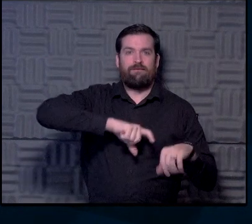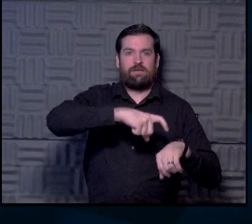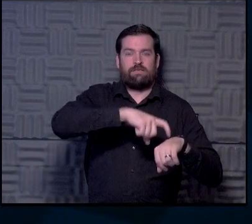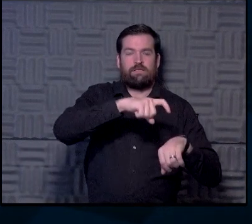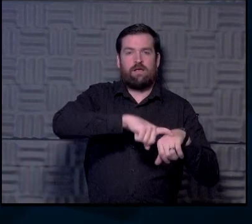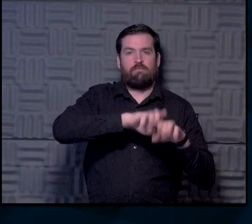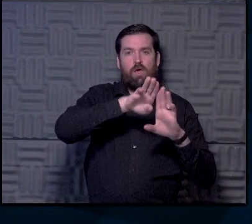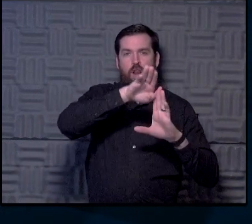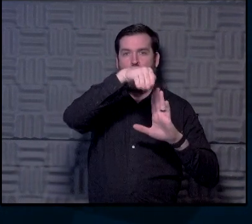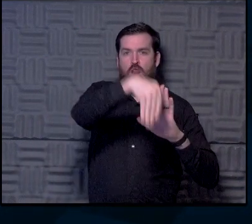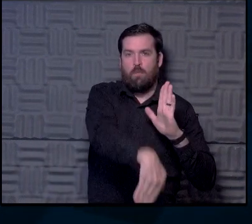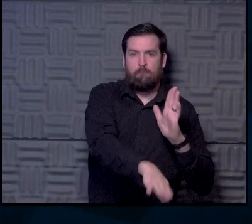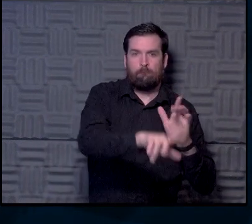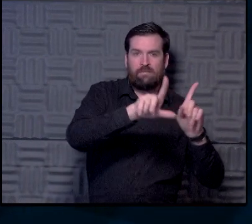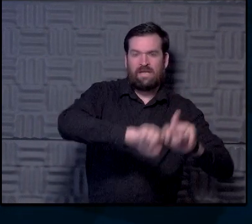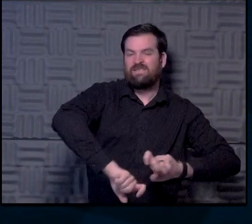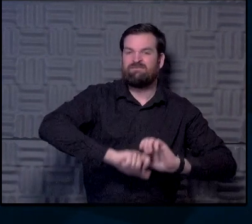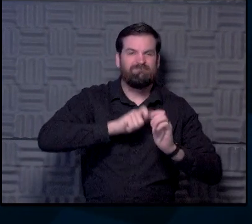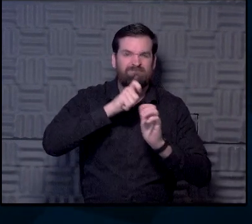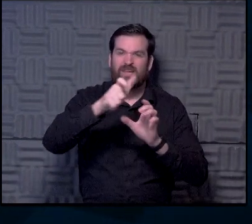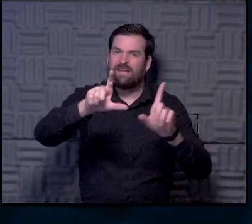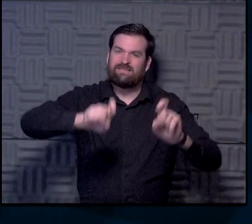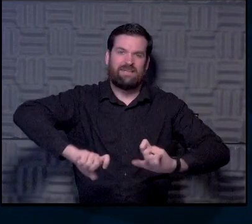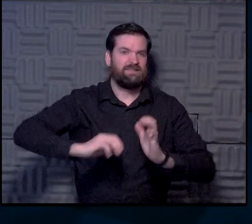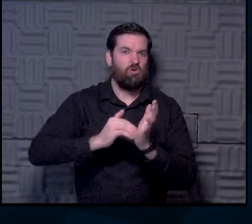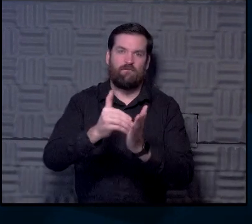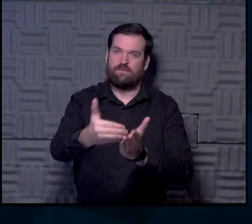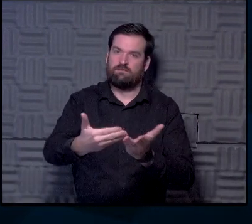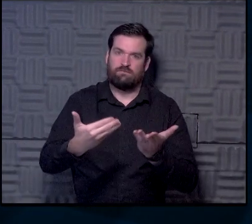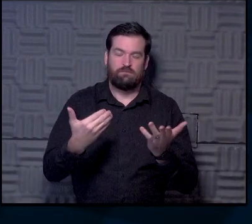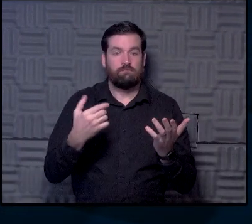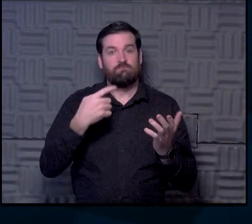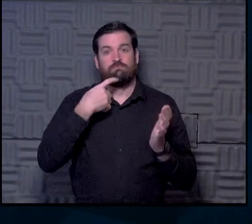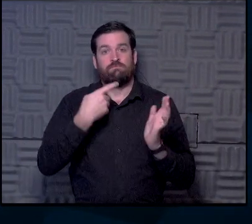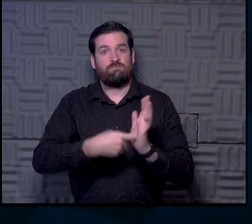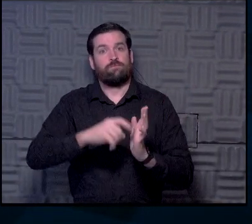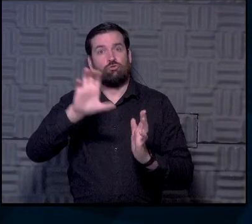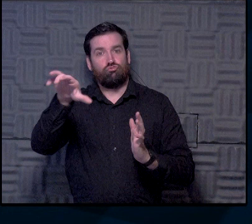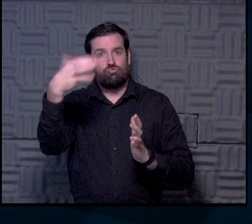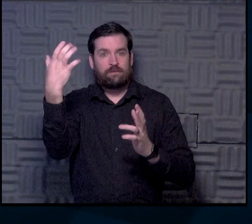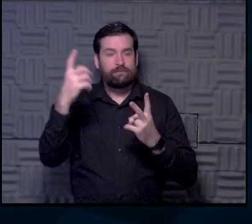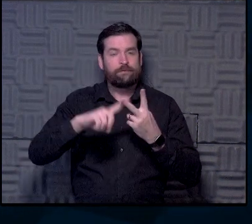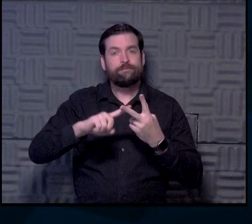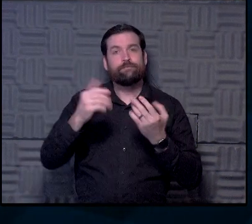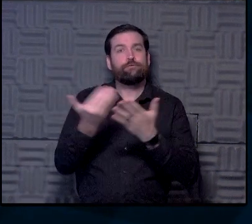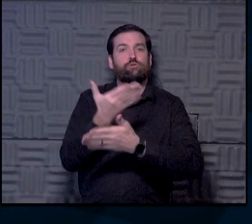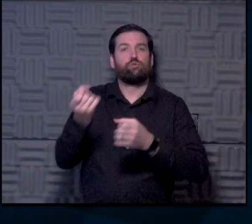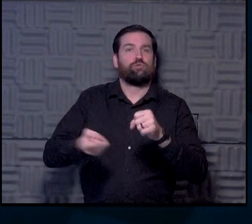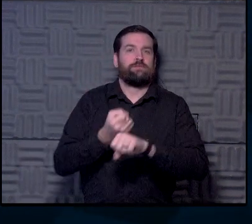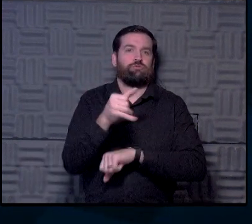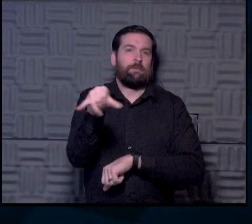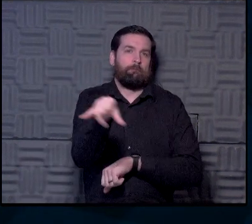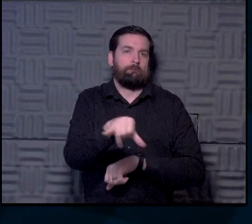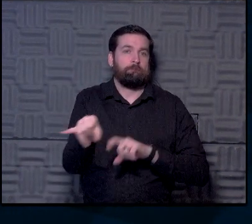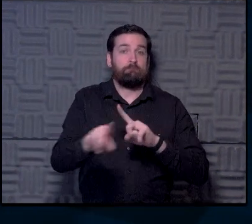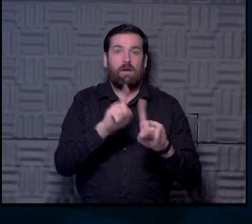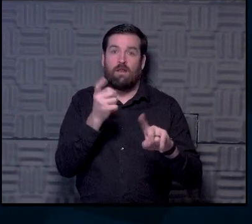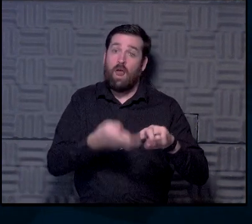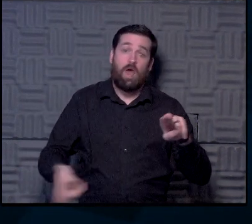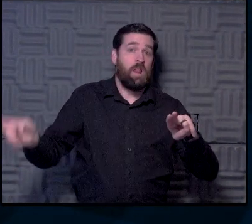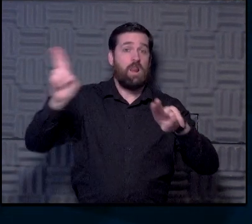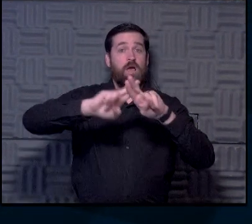Thanksgiving timeline with people not getting tested as often, and you can see the same Christmas and New Year's dip, and we've not quite rebounded. But despite that, our